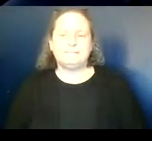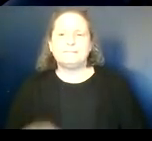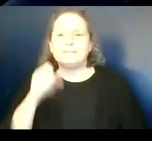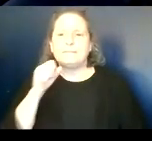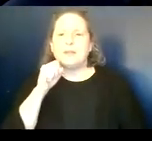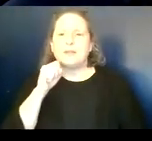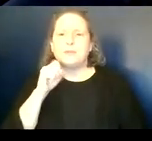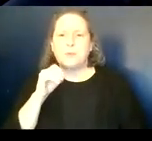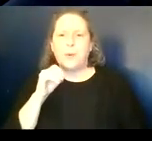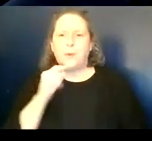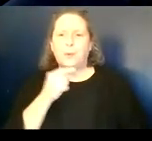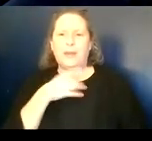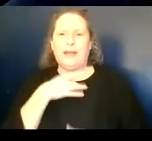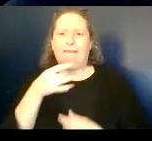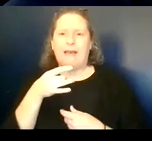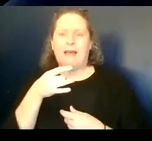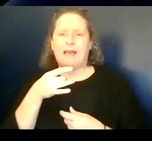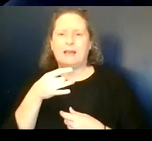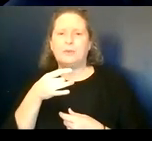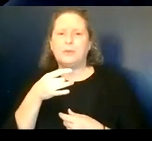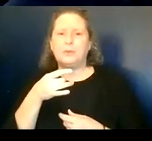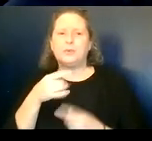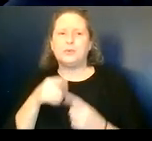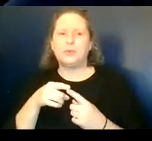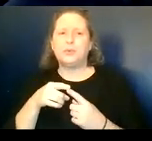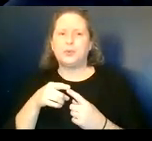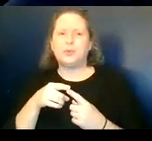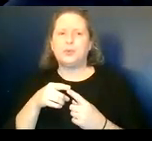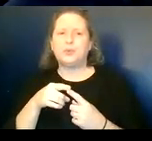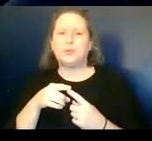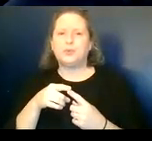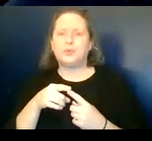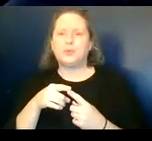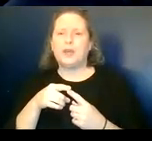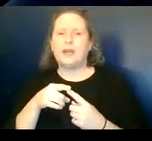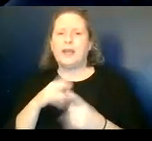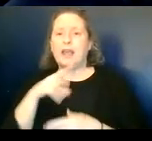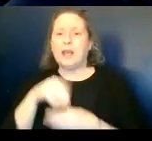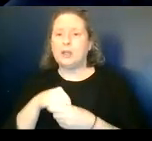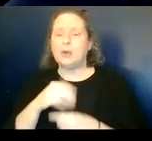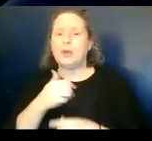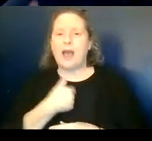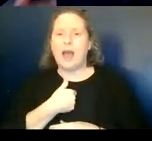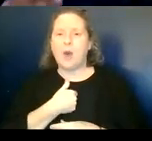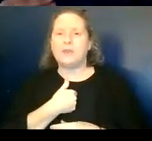So we like to view self-advocacy in anything, whether it is